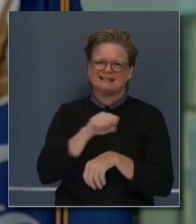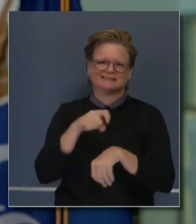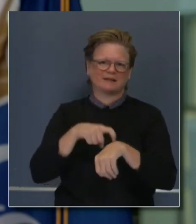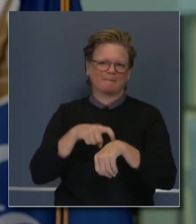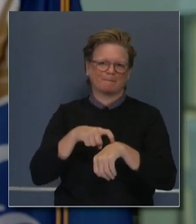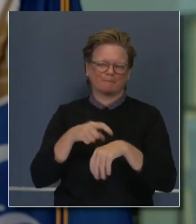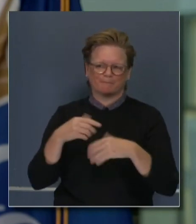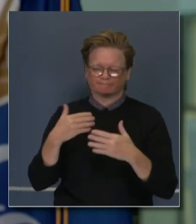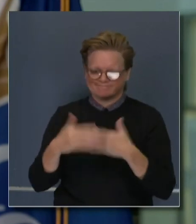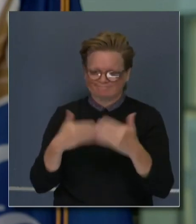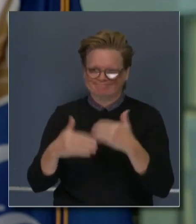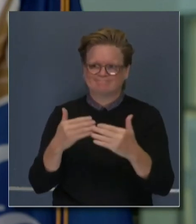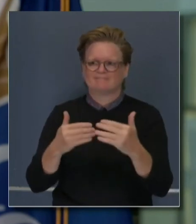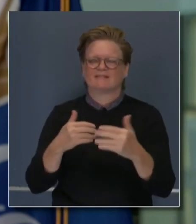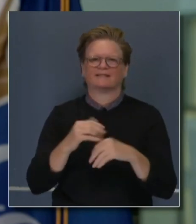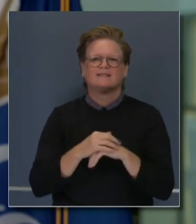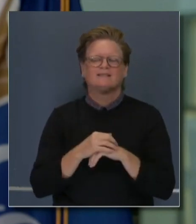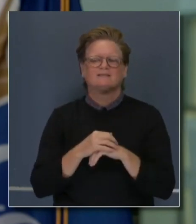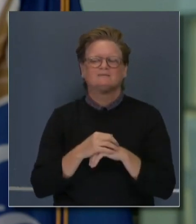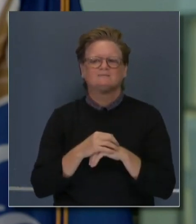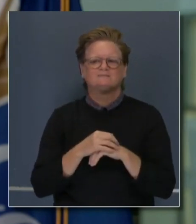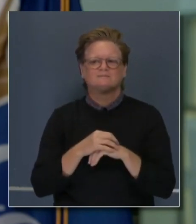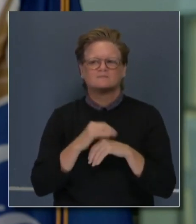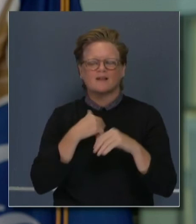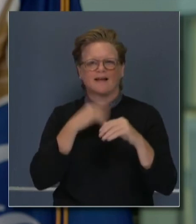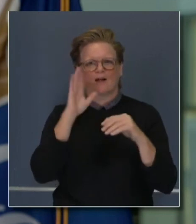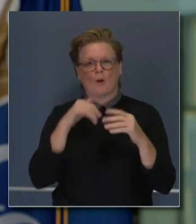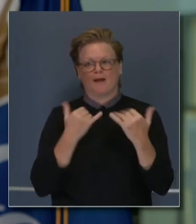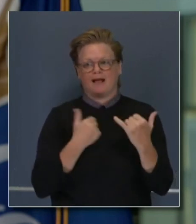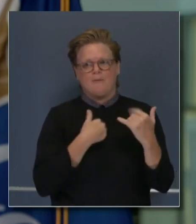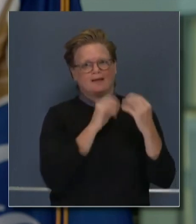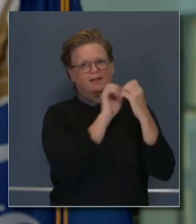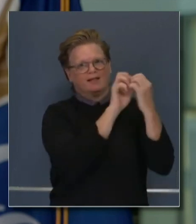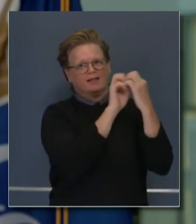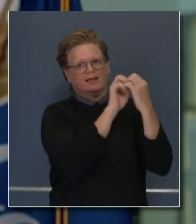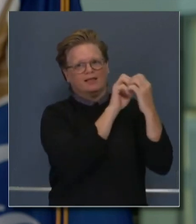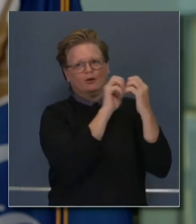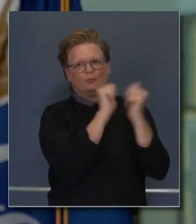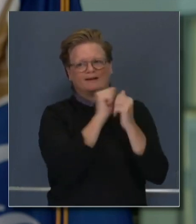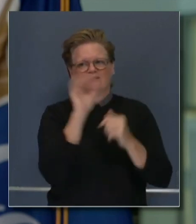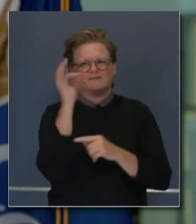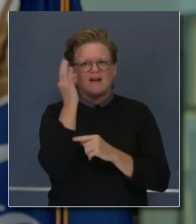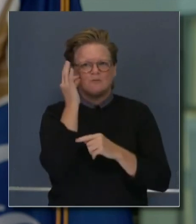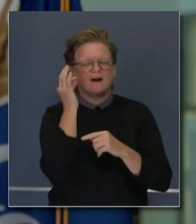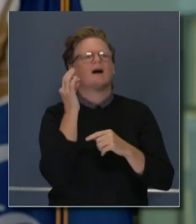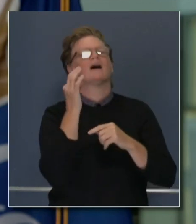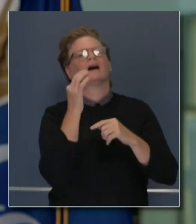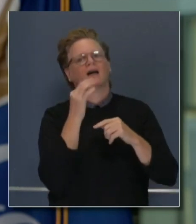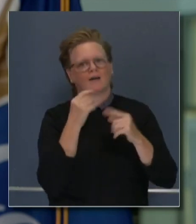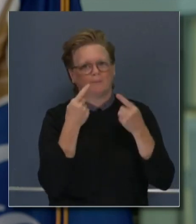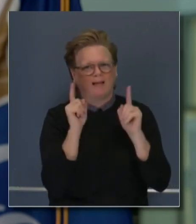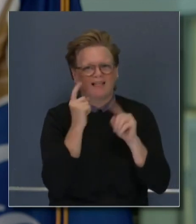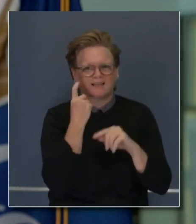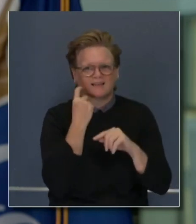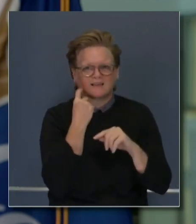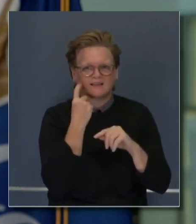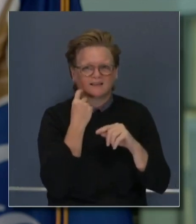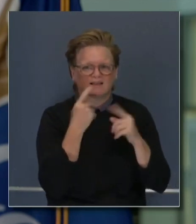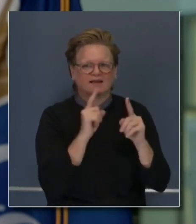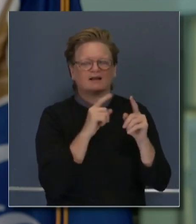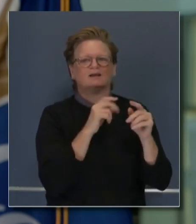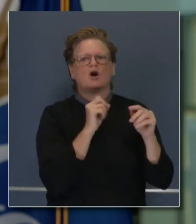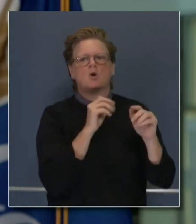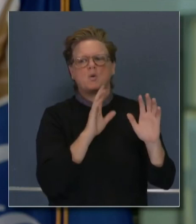federal government, but it looks to be progressing very favorably, and our system will be capable